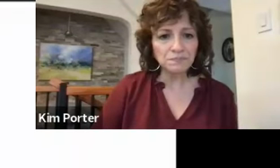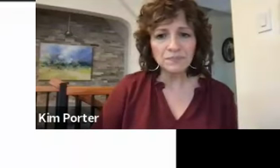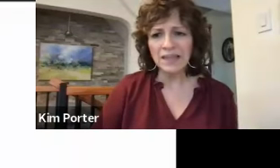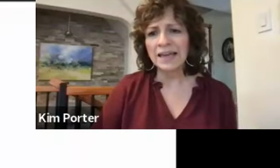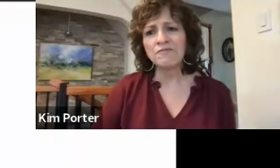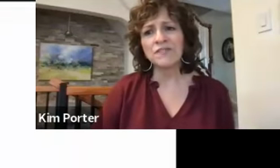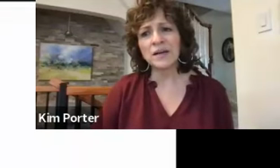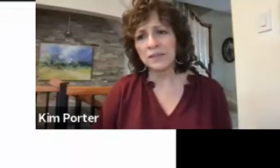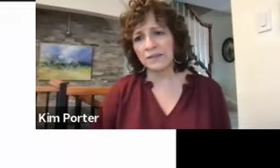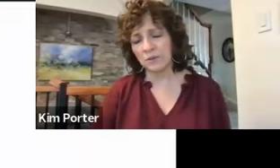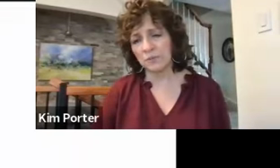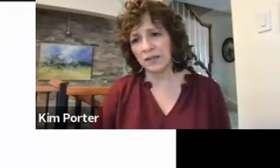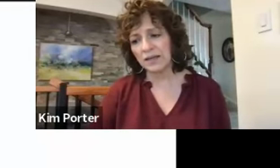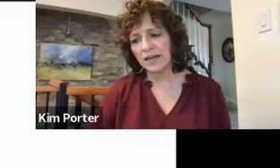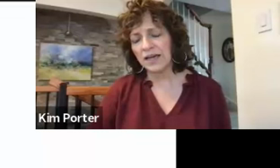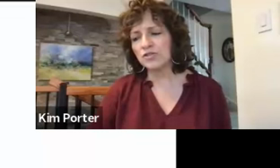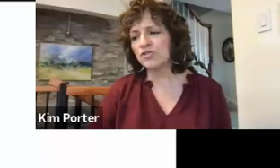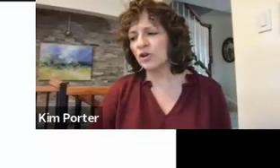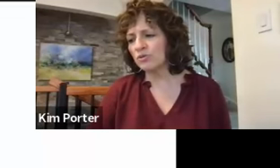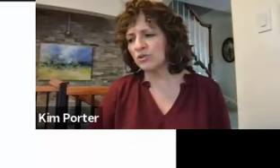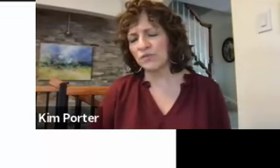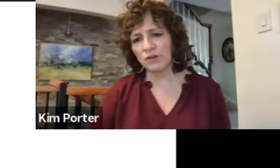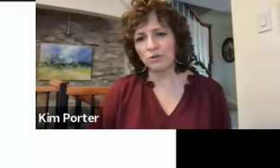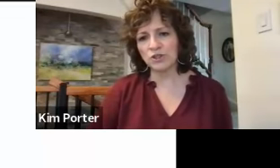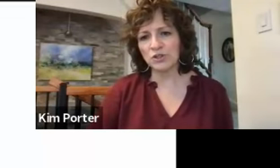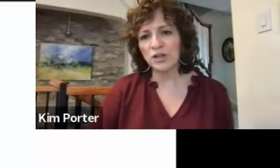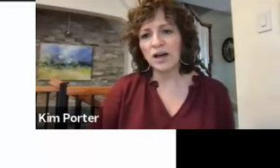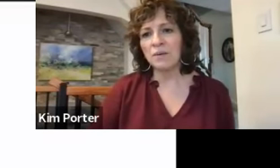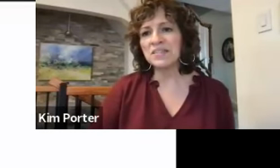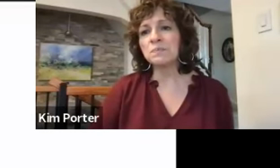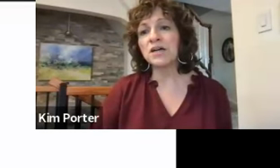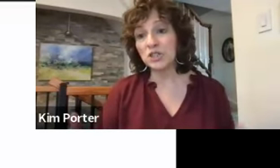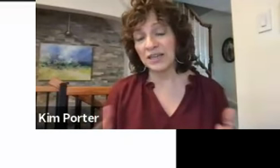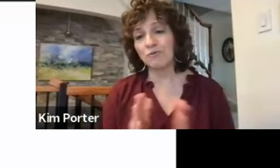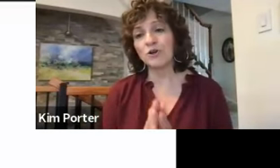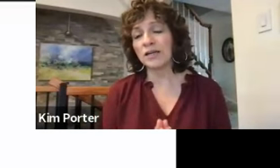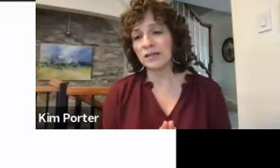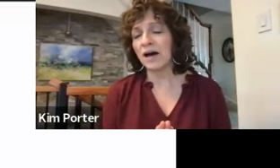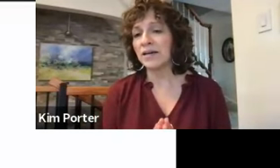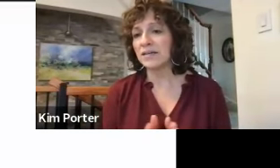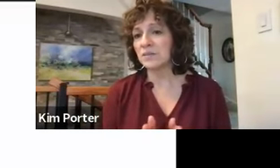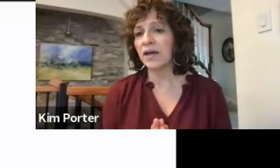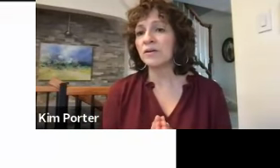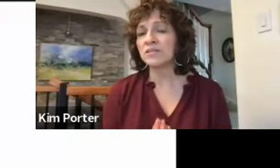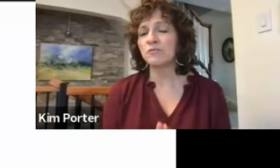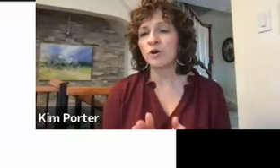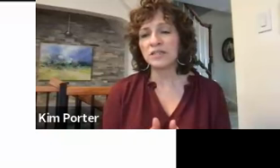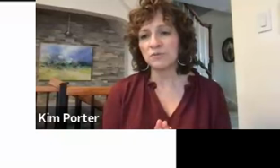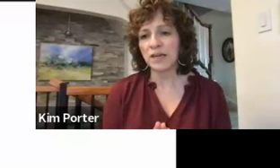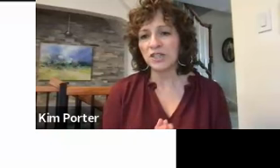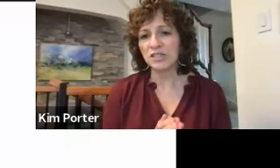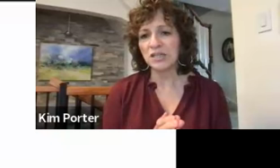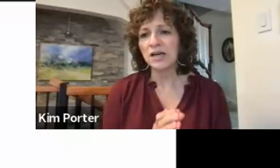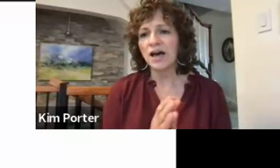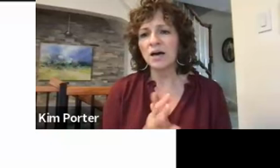us. And family therapy is so very crucial, especially if we're not aligned as parents, if we're on